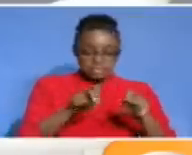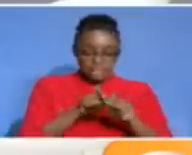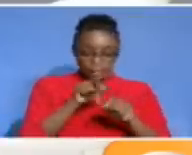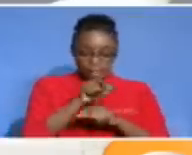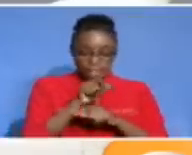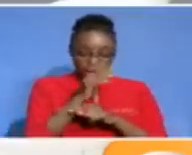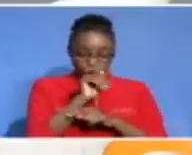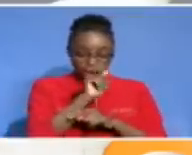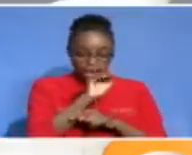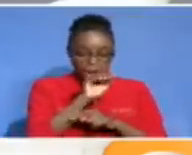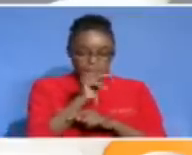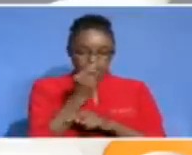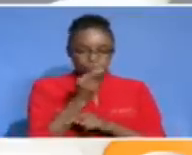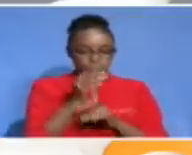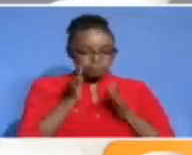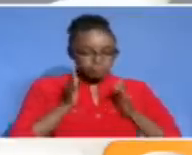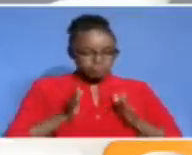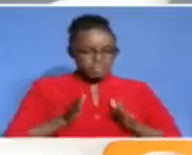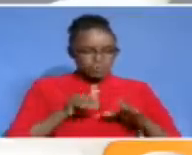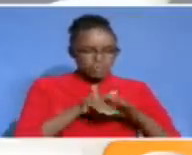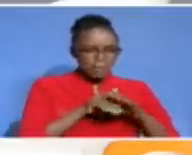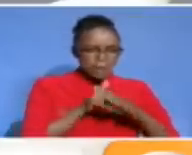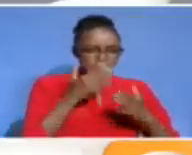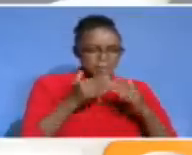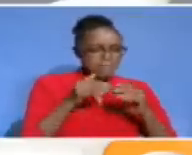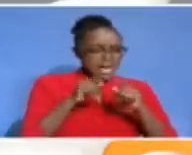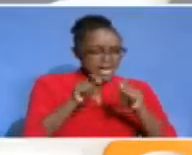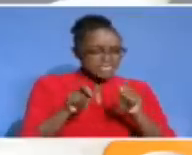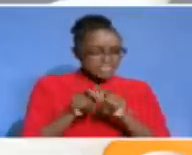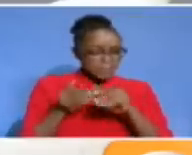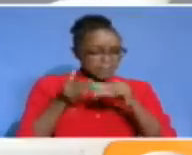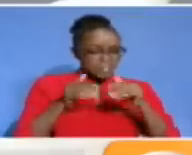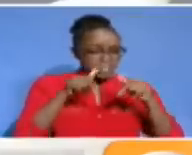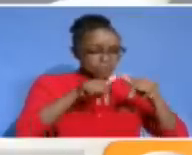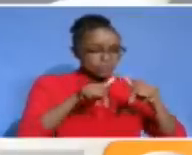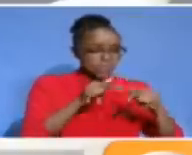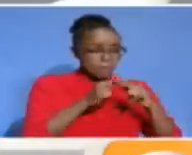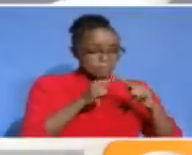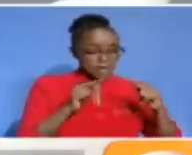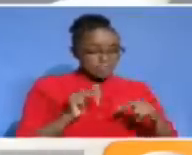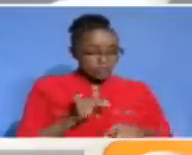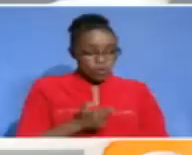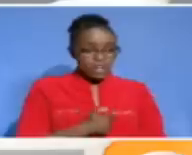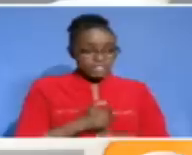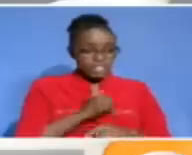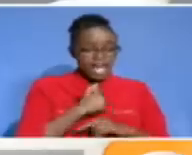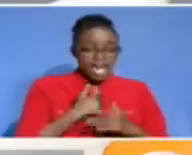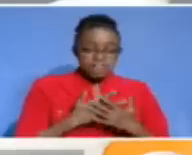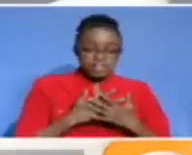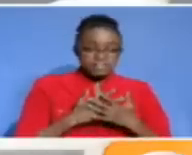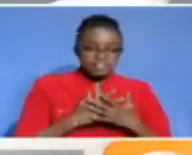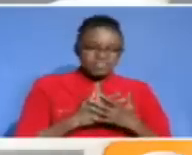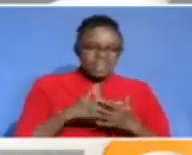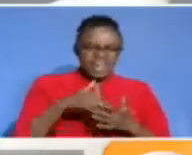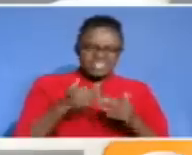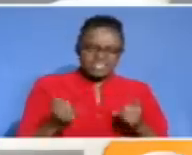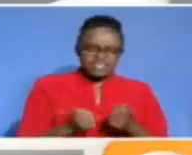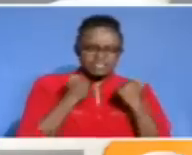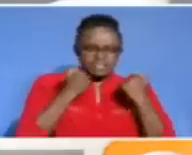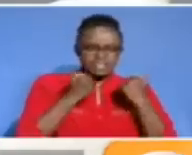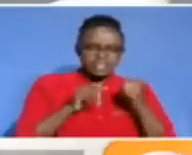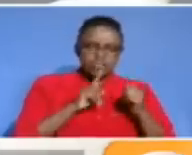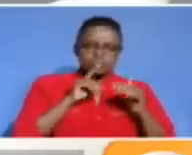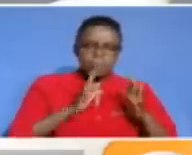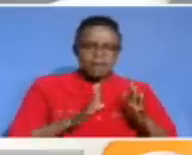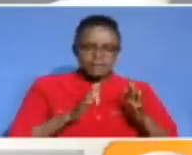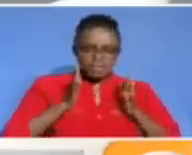Abbas is just one member of a team. I may be the team leader today. For us, there would be an incident commander who, the first person